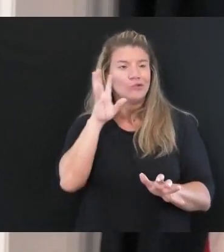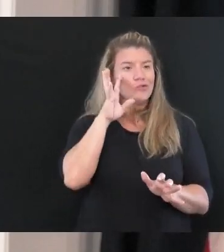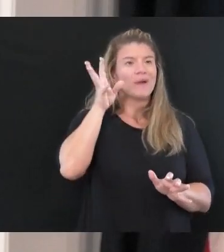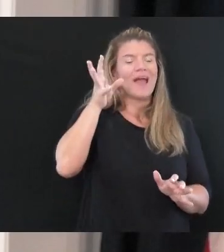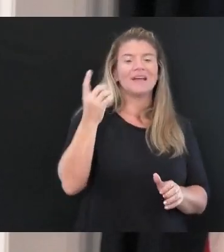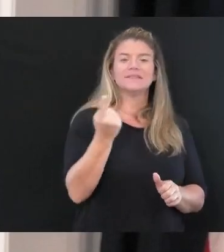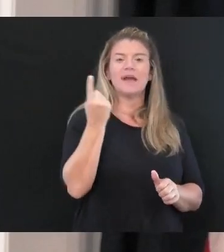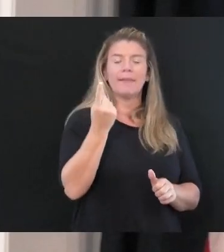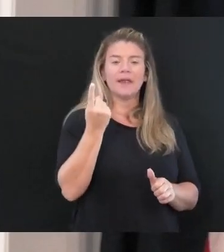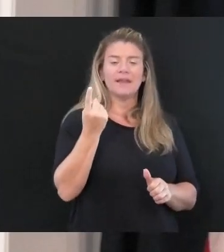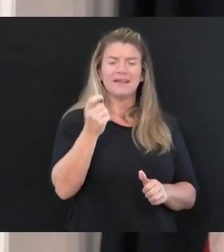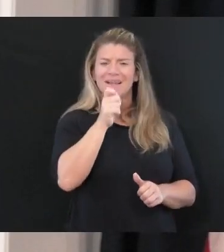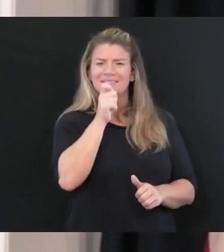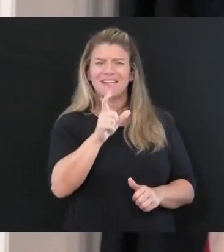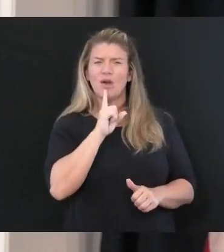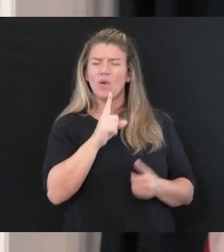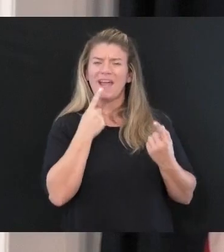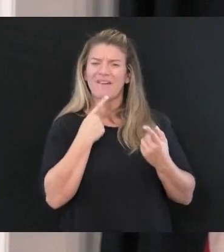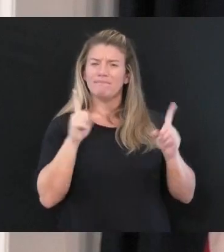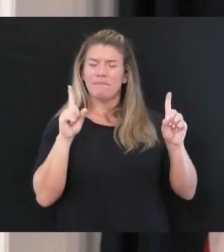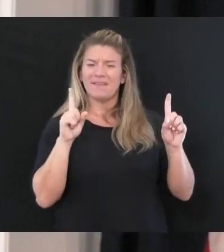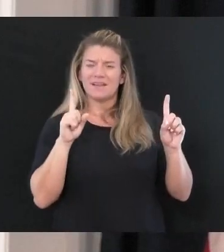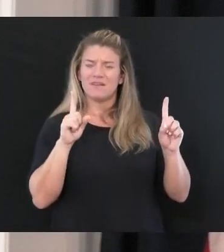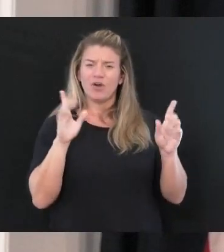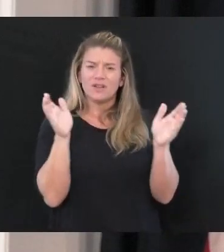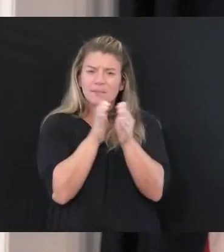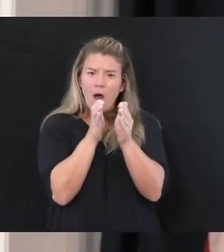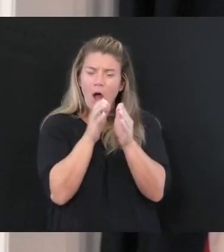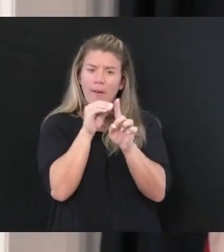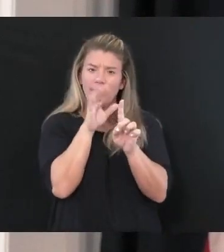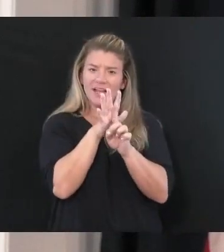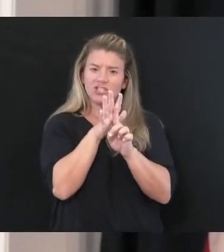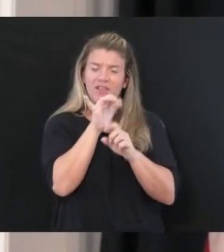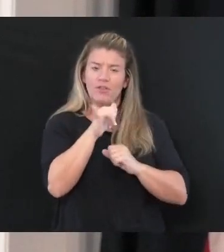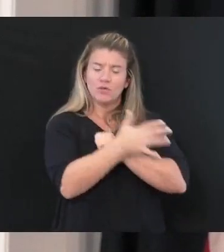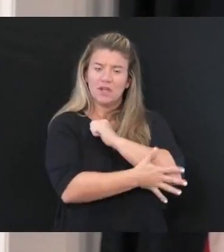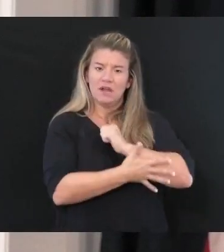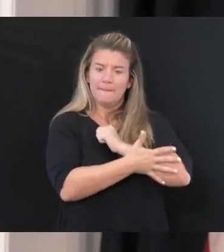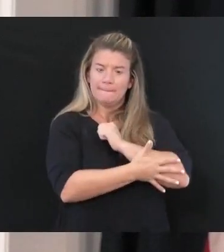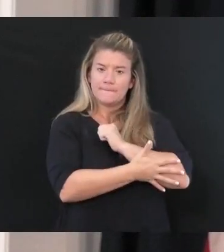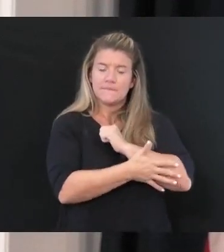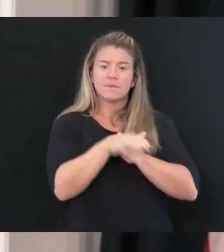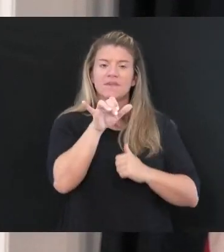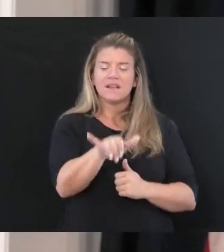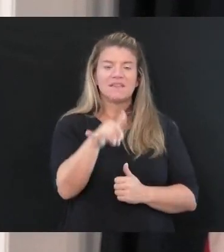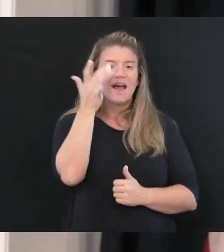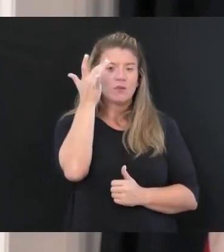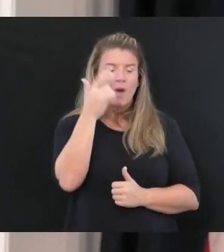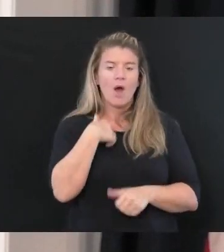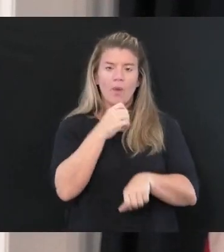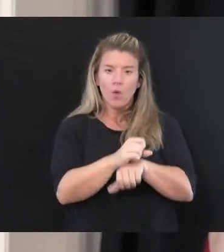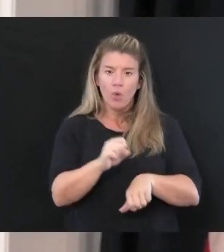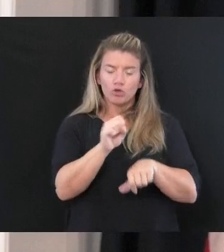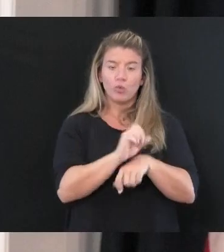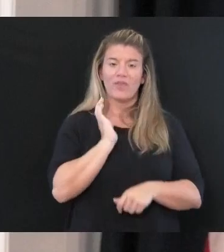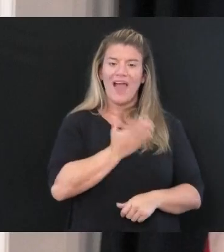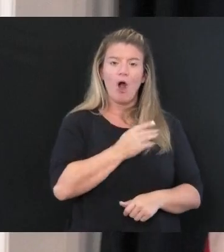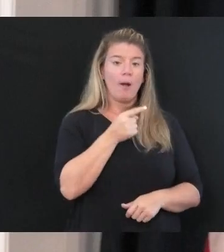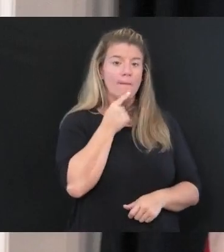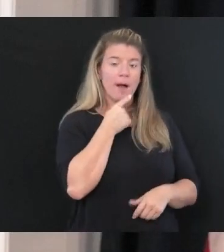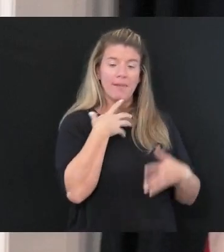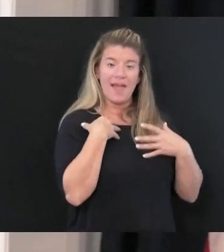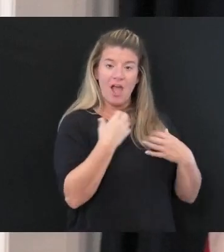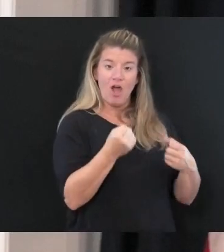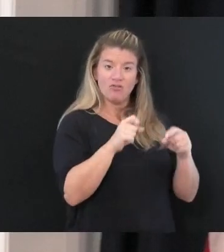be effective for very small population counties, which is the reason why we work with our public health experts